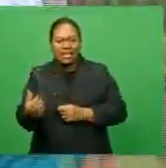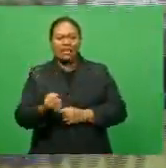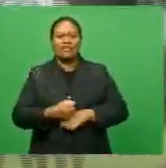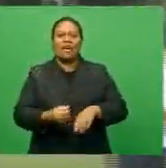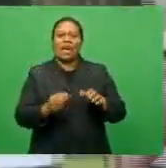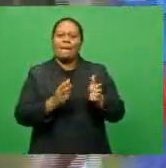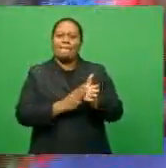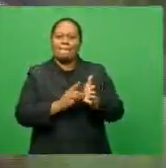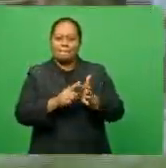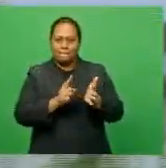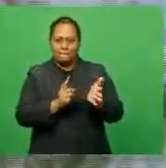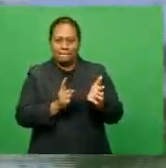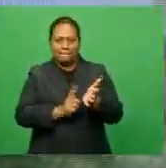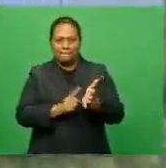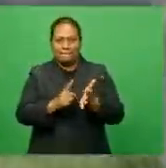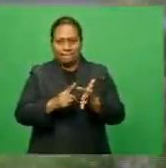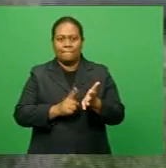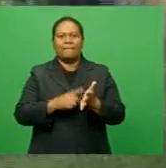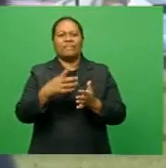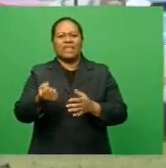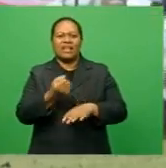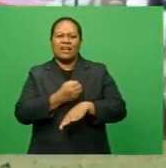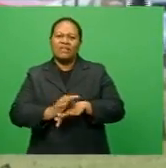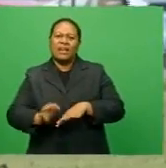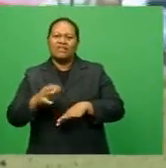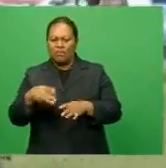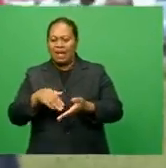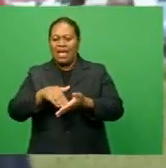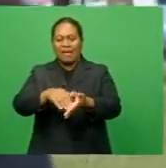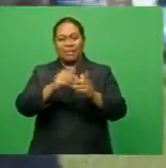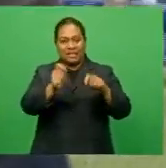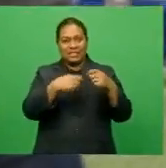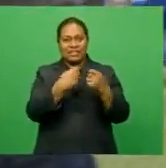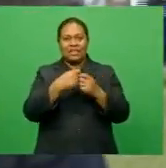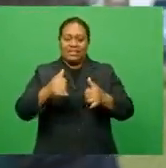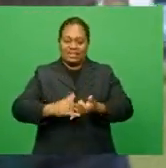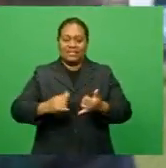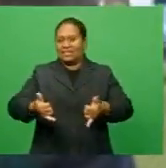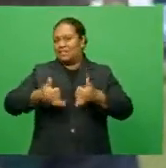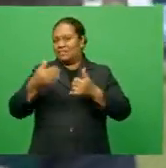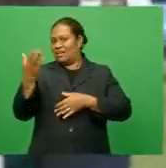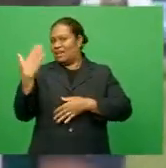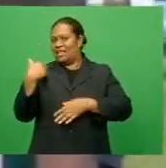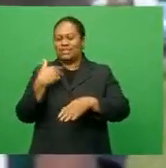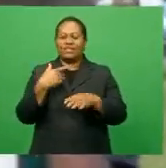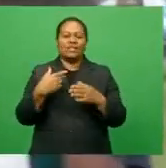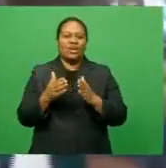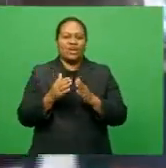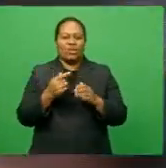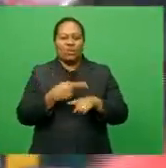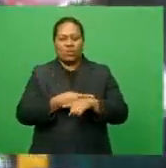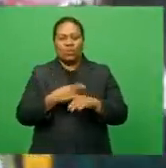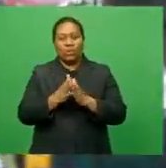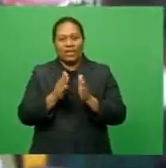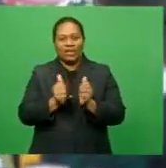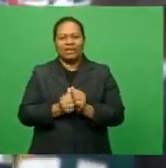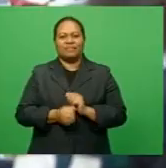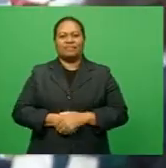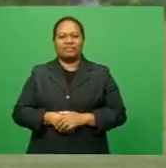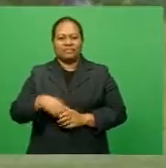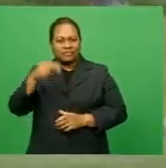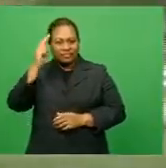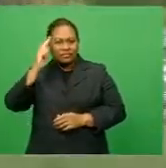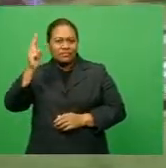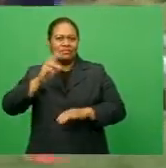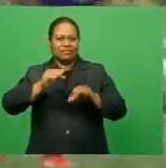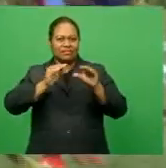rugby rep Inele Malele, fresh from helping Suva win the Skipper Cup for the 3rd year in a row over the weekend. National coach